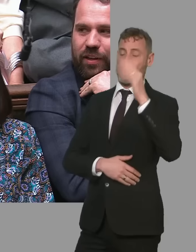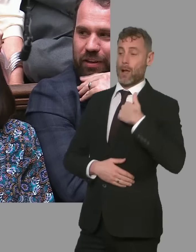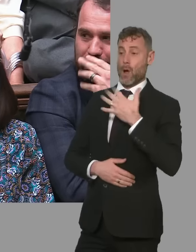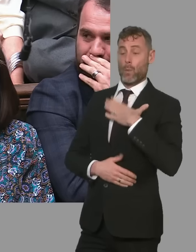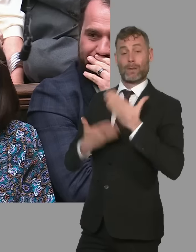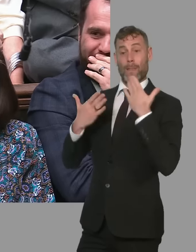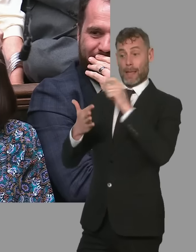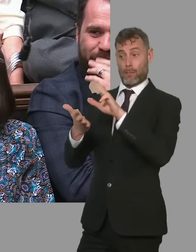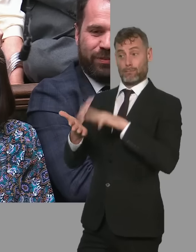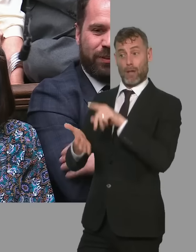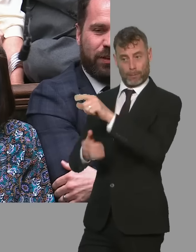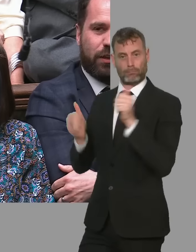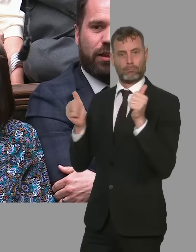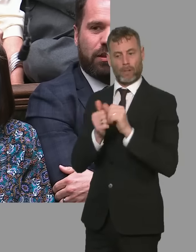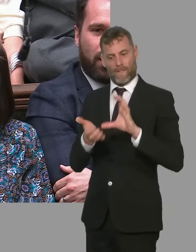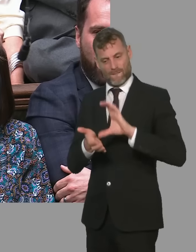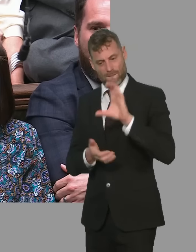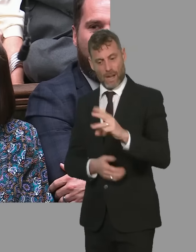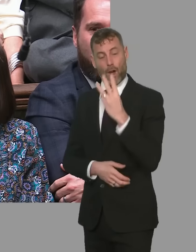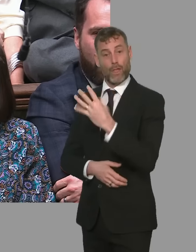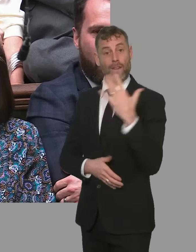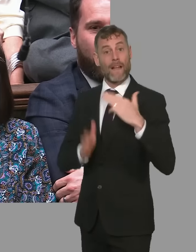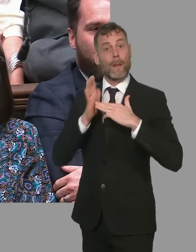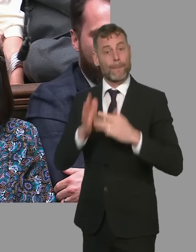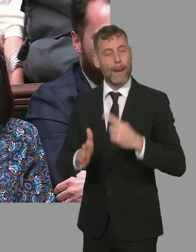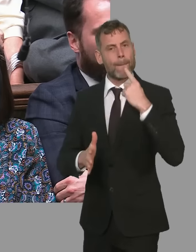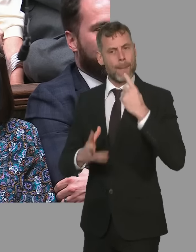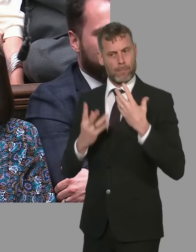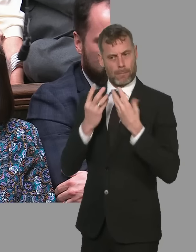week to transform the Crucible Theatre